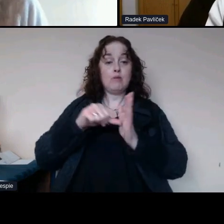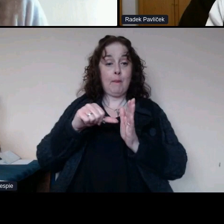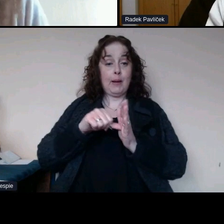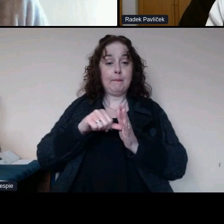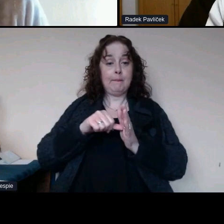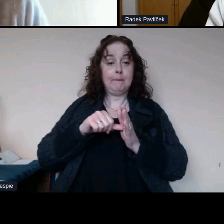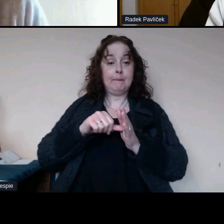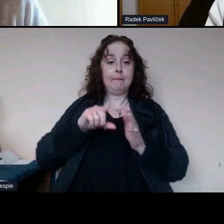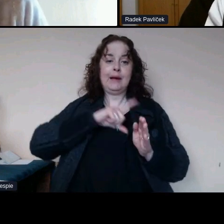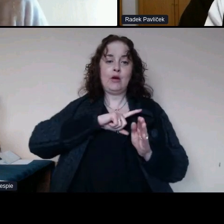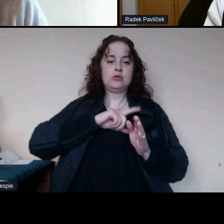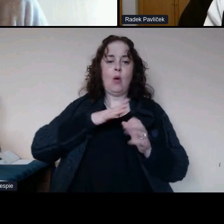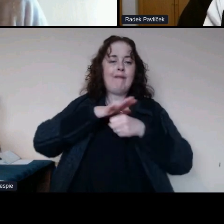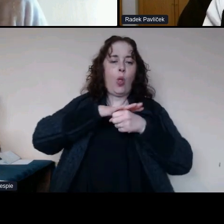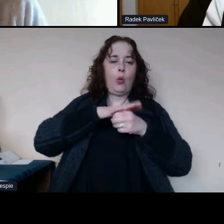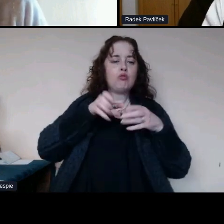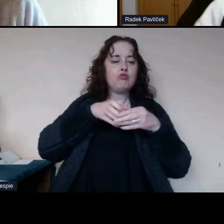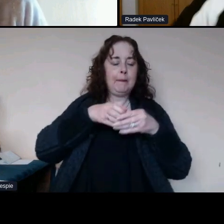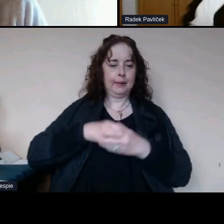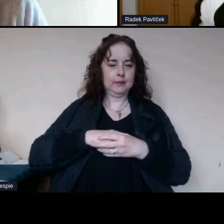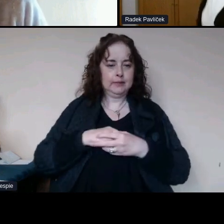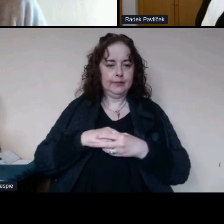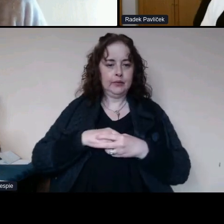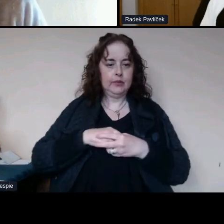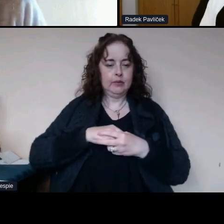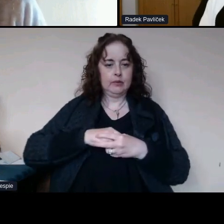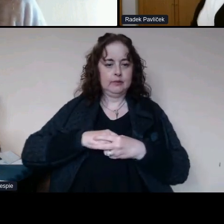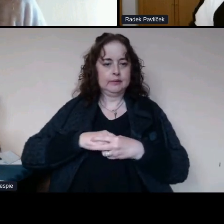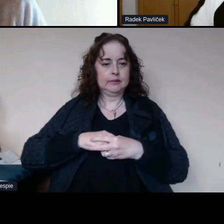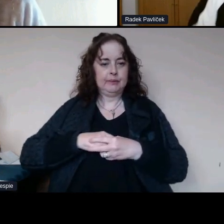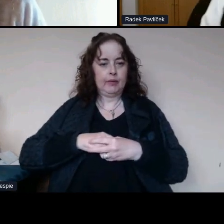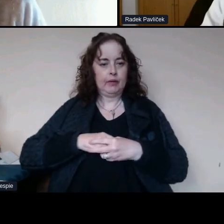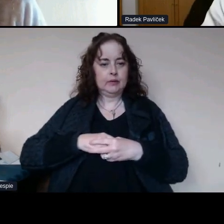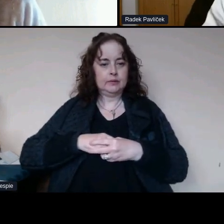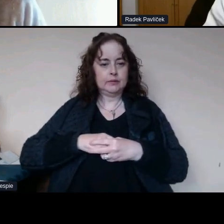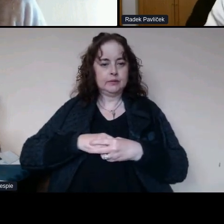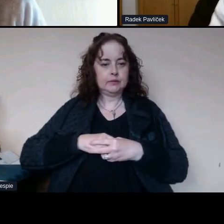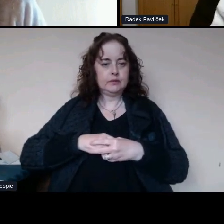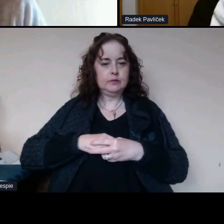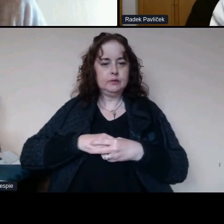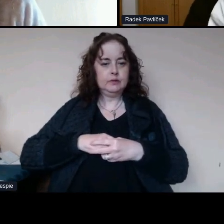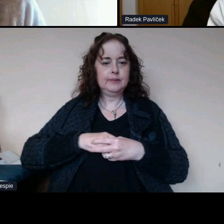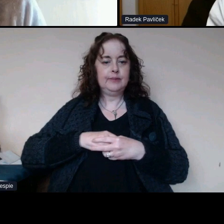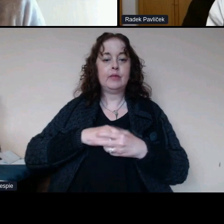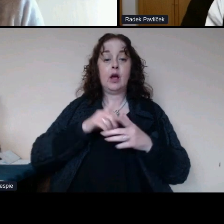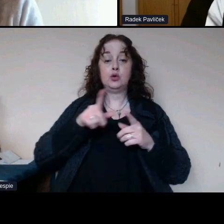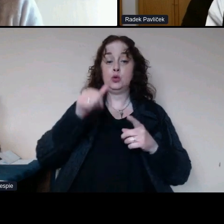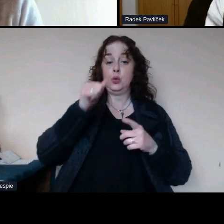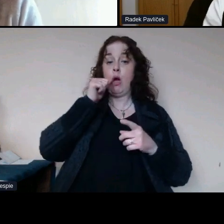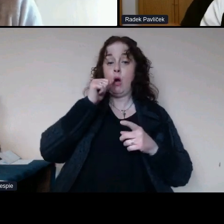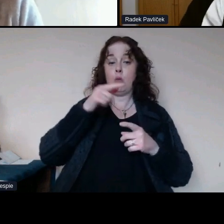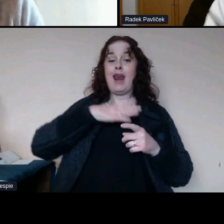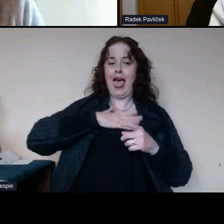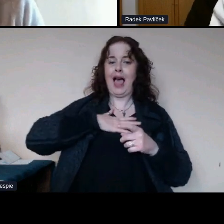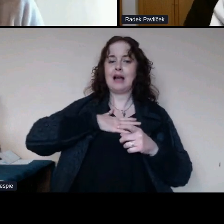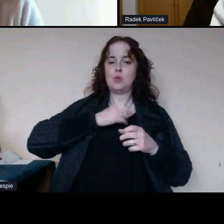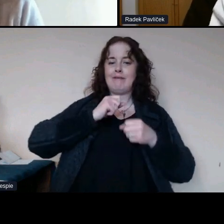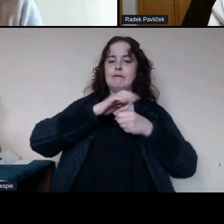have a chapter in the Czech Republic? No, as you know, we'd like to have a chapter